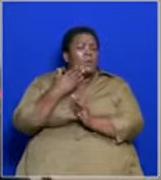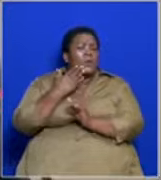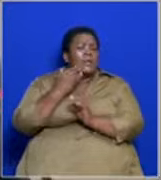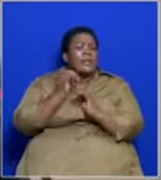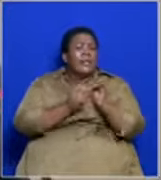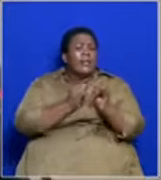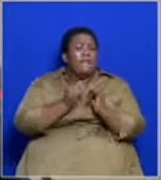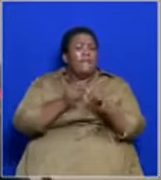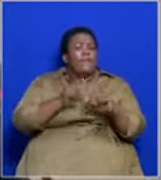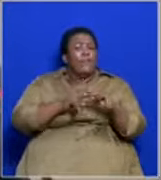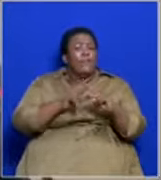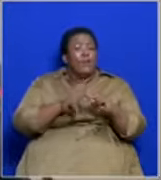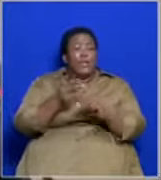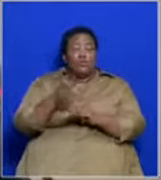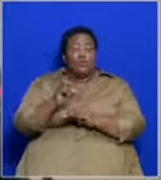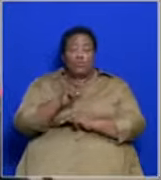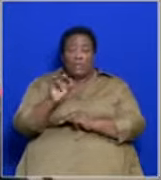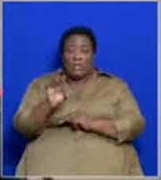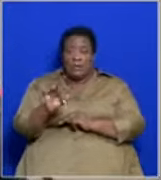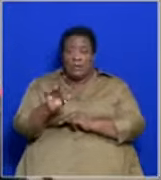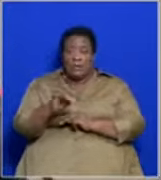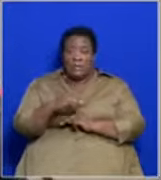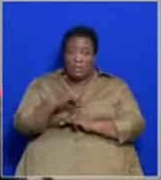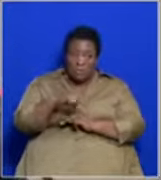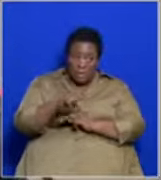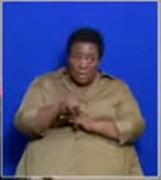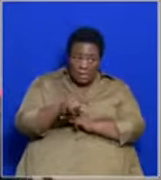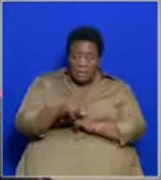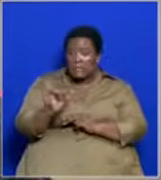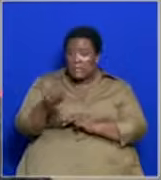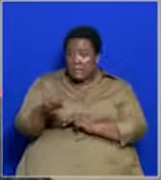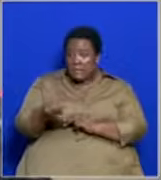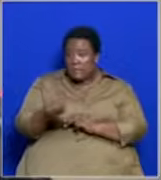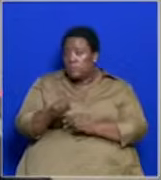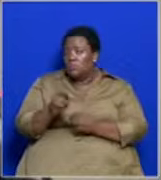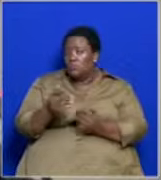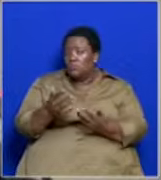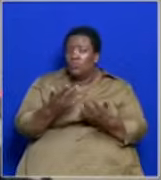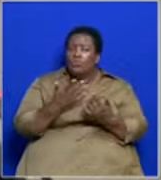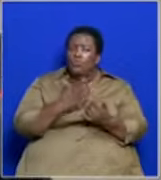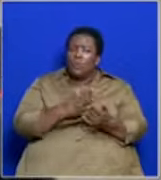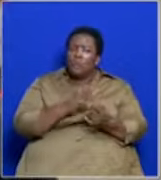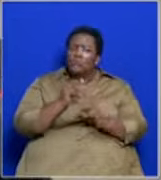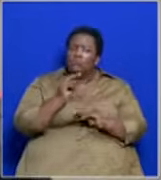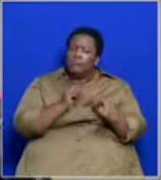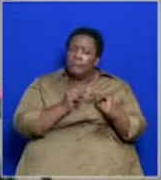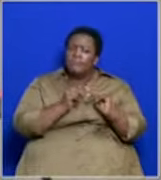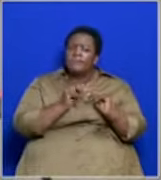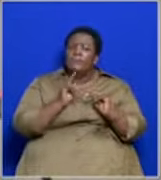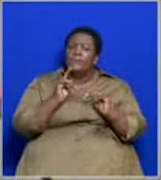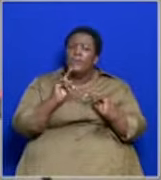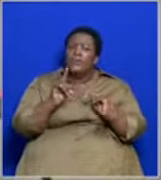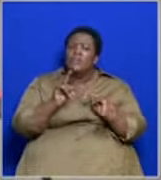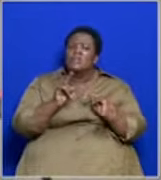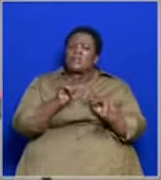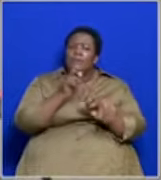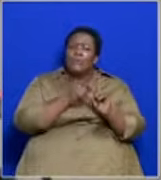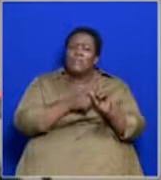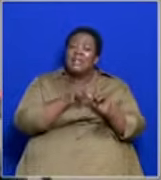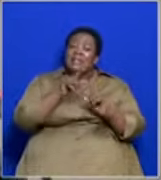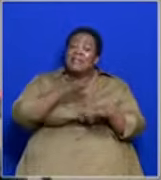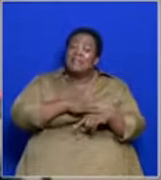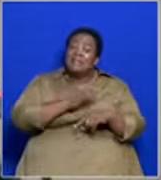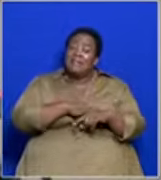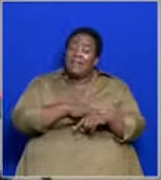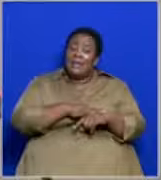Yes. Now, would you like to deal very briefly then with what the complainant at the time disclosed